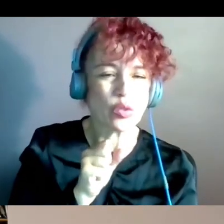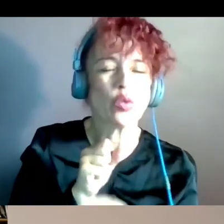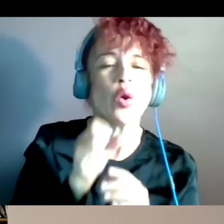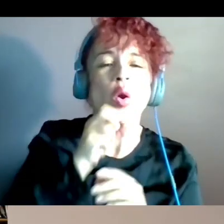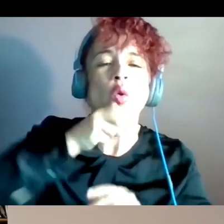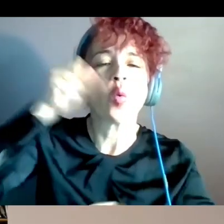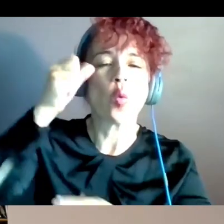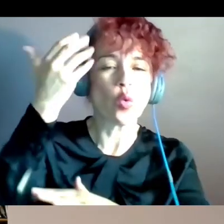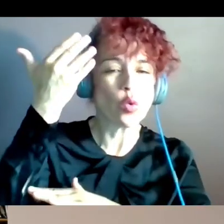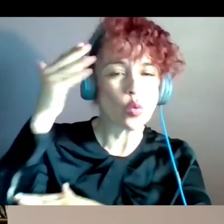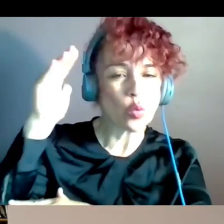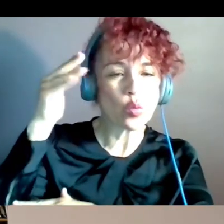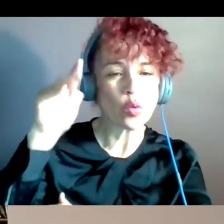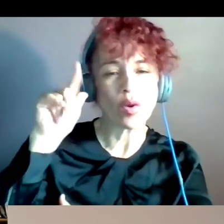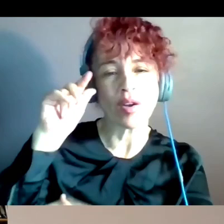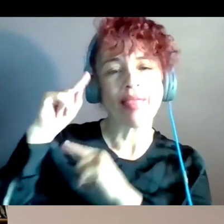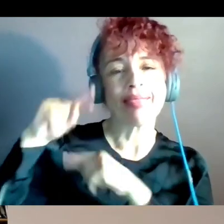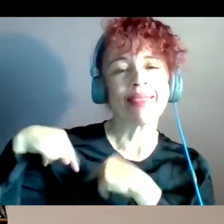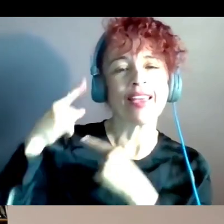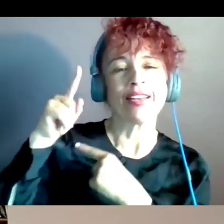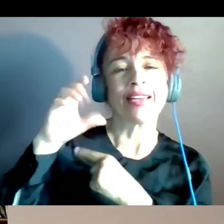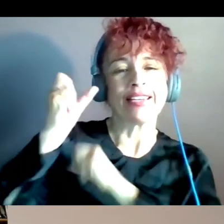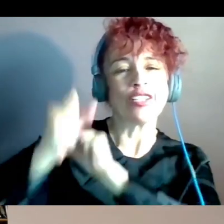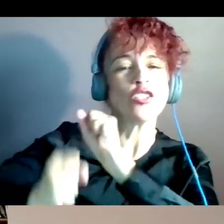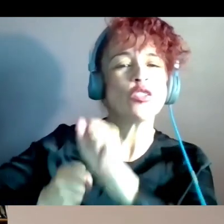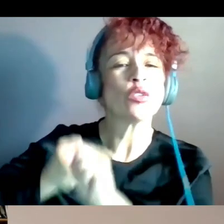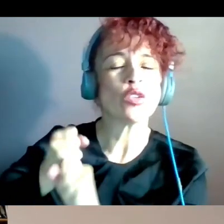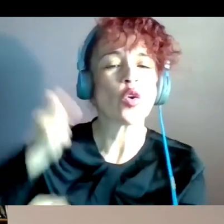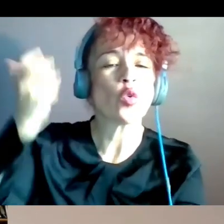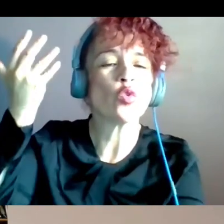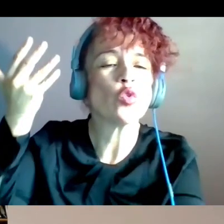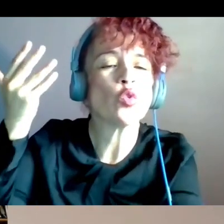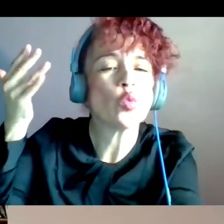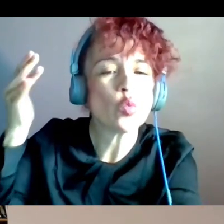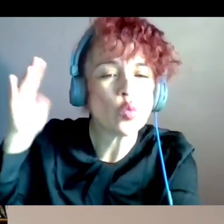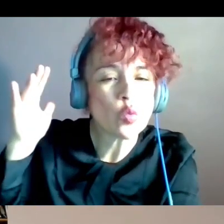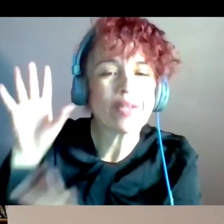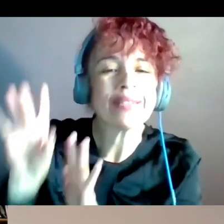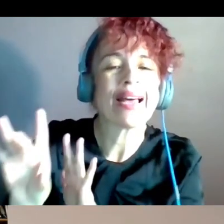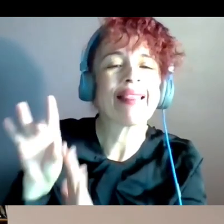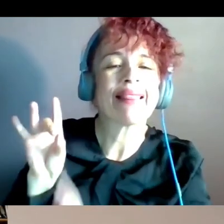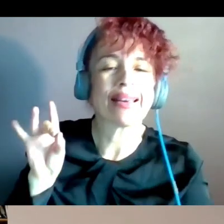older trees, the trees that lasted longer, the 100-year-old trees, would have been selected